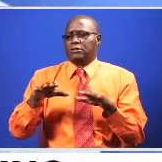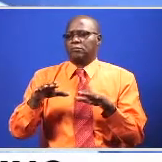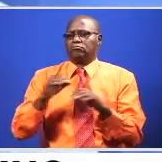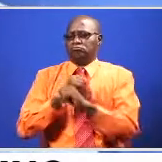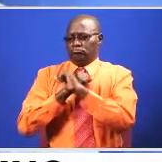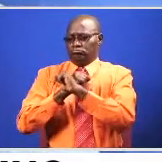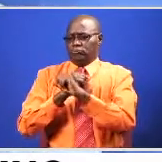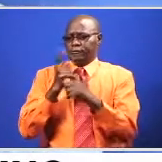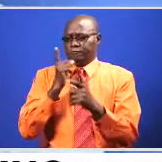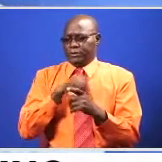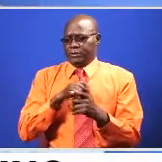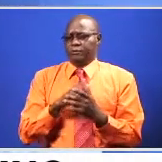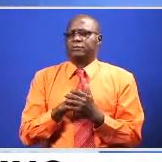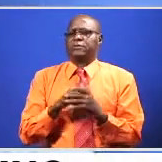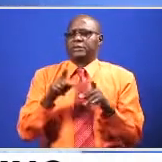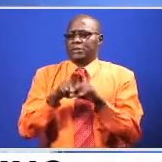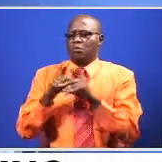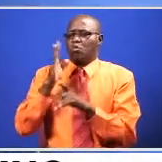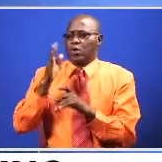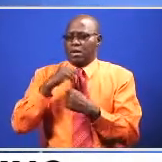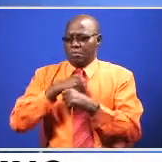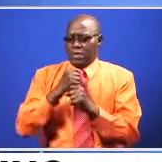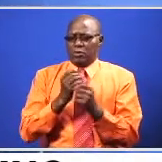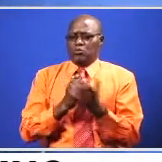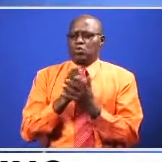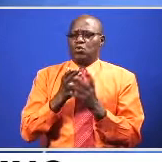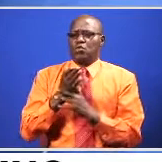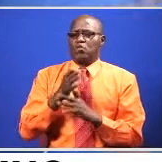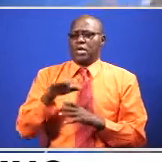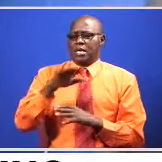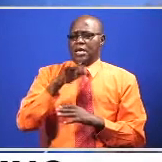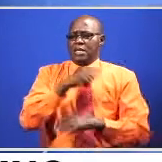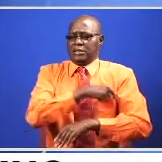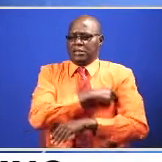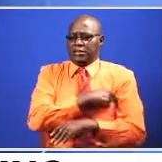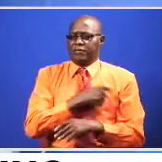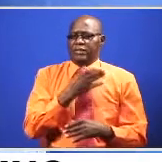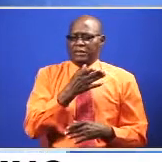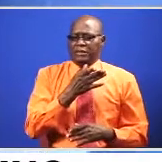still, we are going also to make sure through the area chiefs, this is the assistant chief and this is the chief,